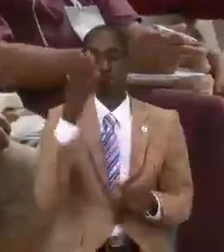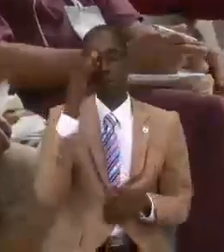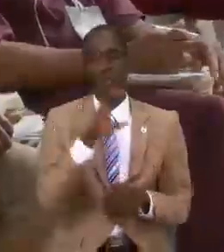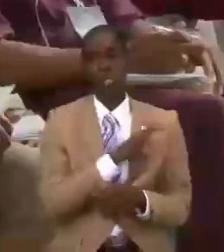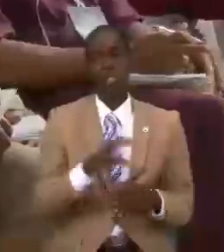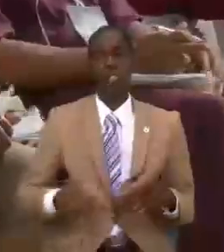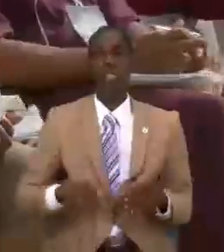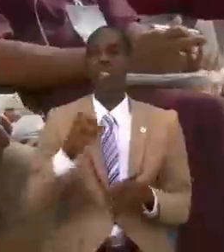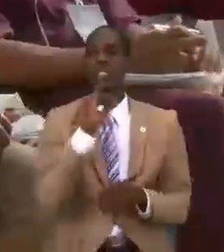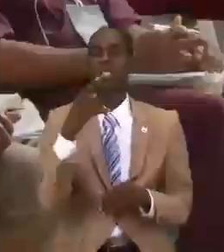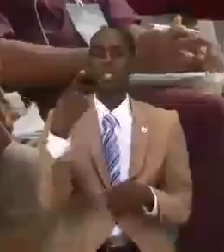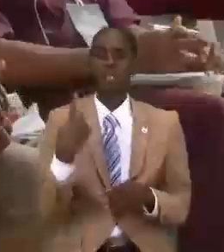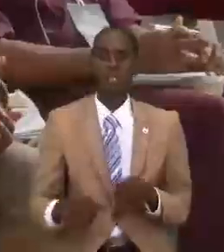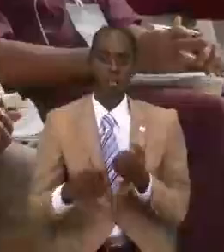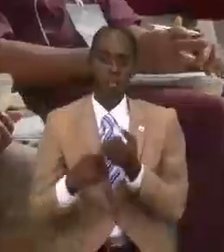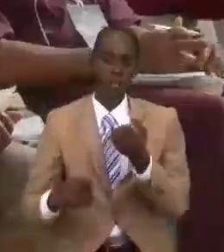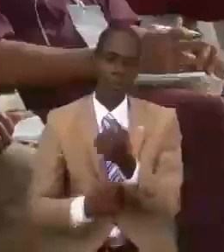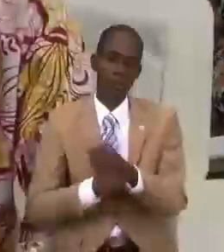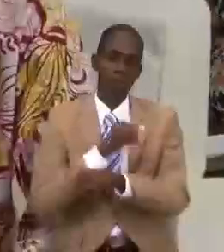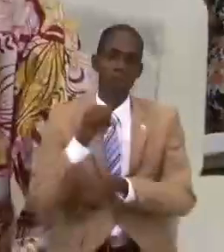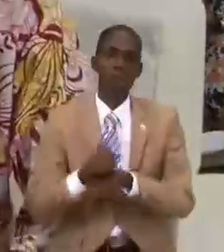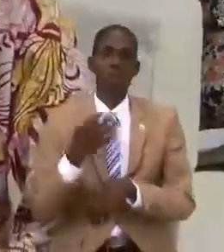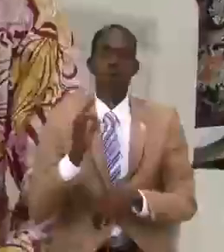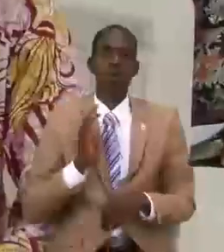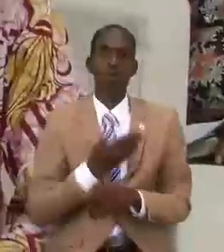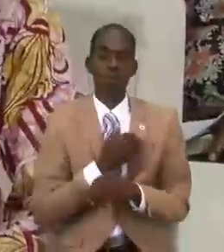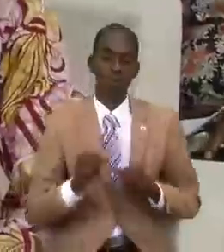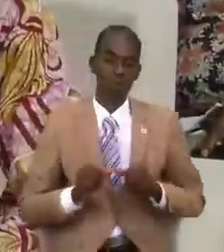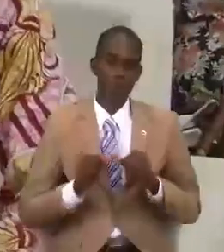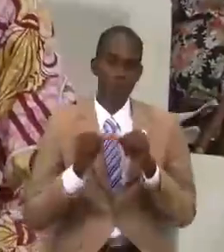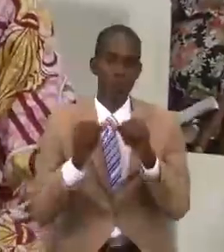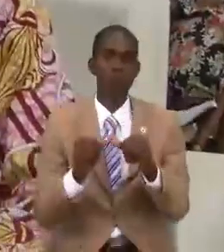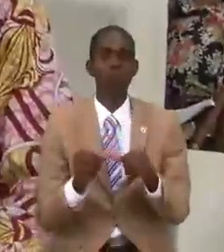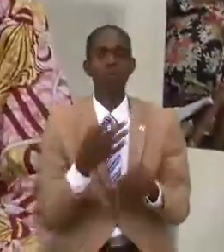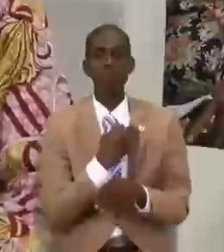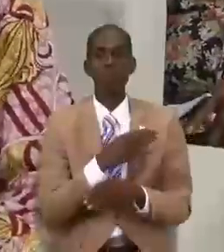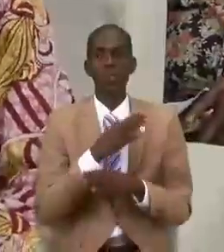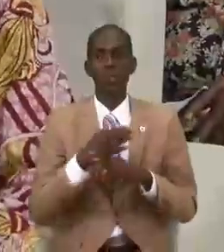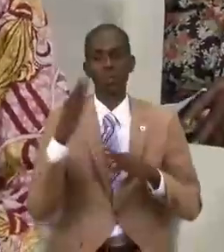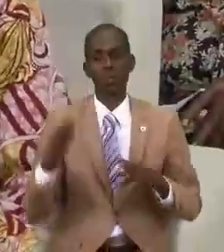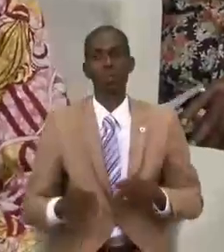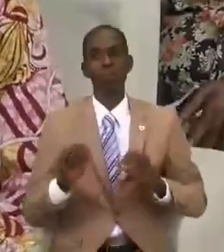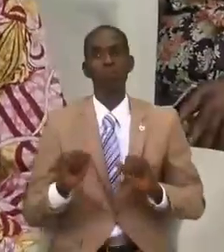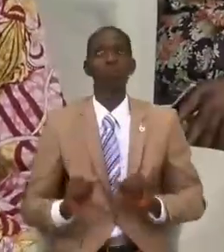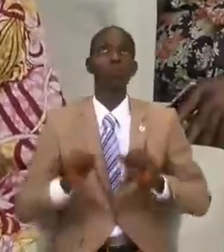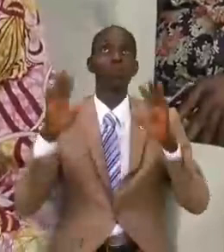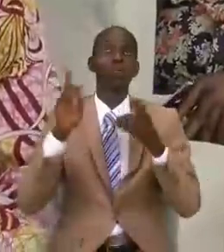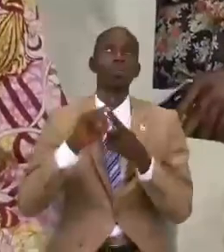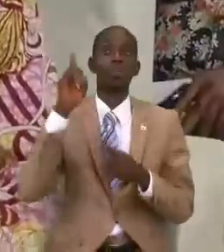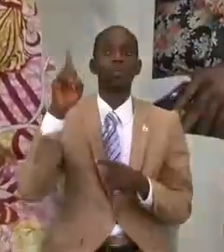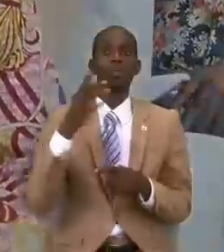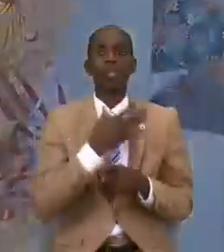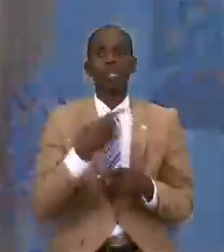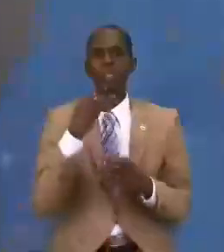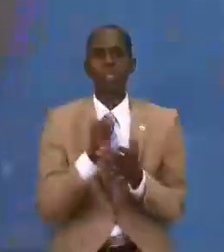and resoluteness. You are resolute and you say, by all means, that heaven, I must get